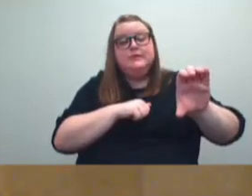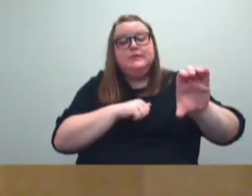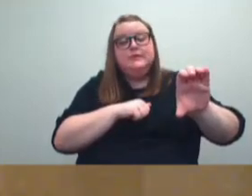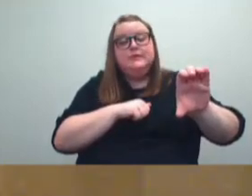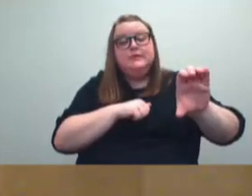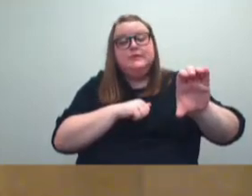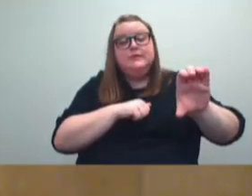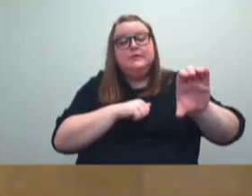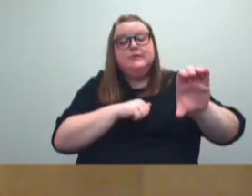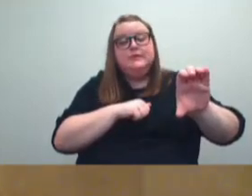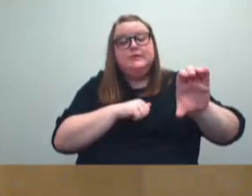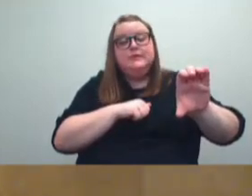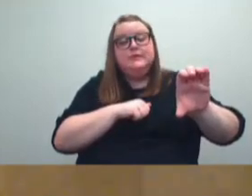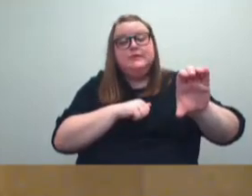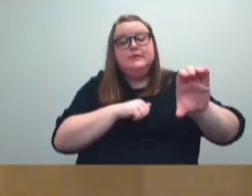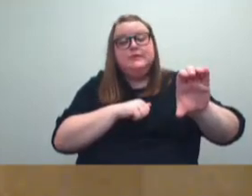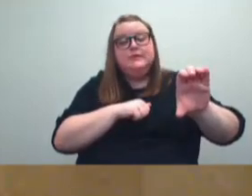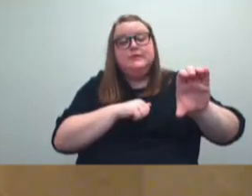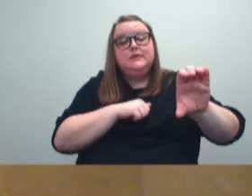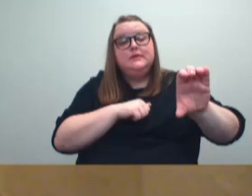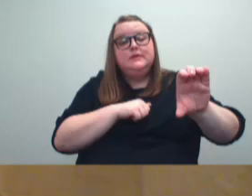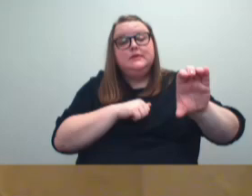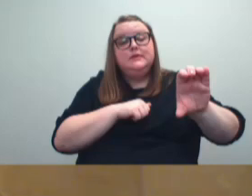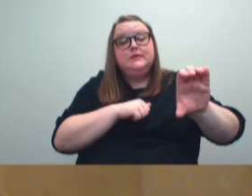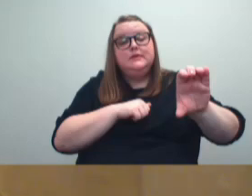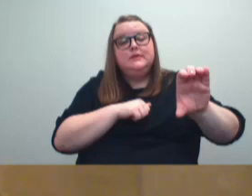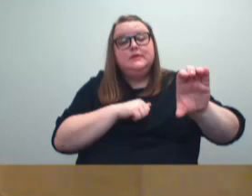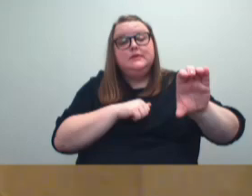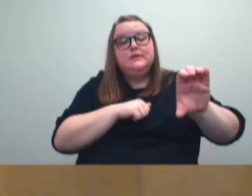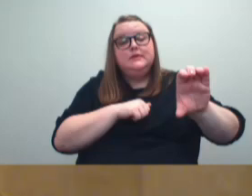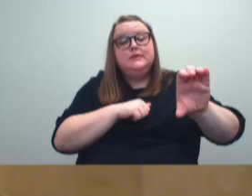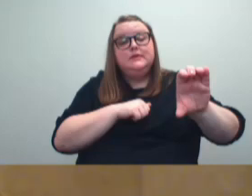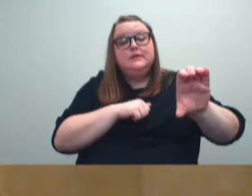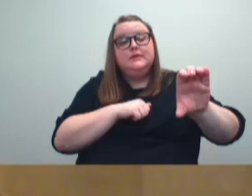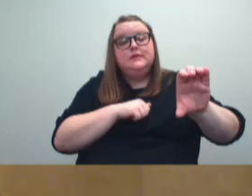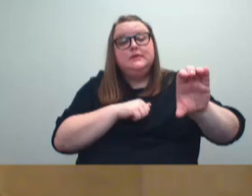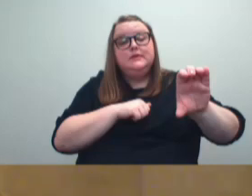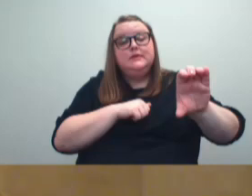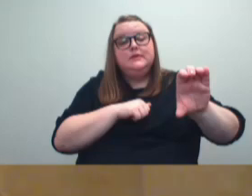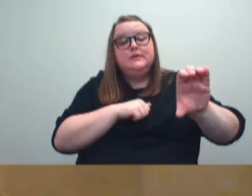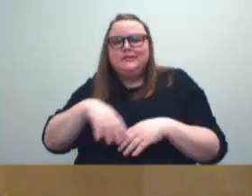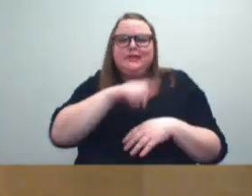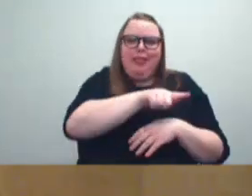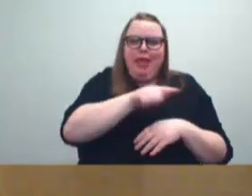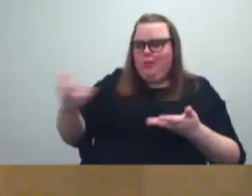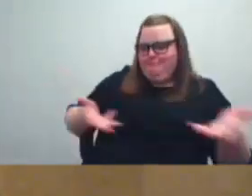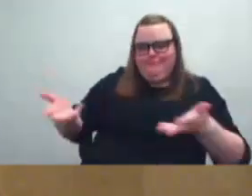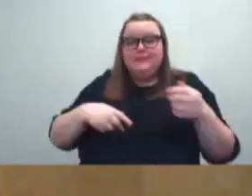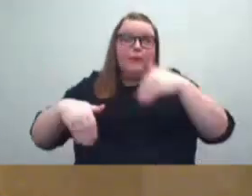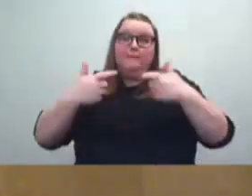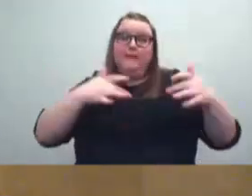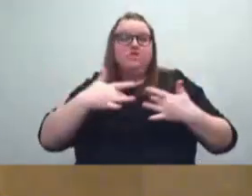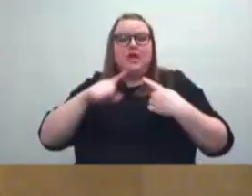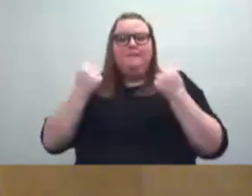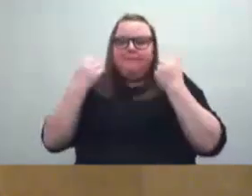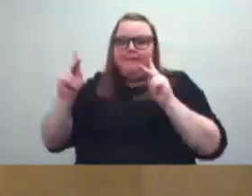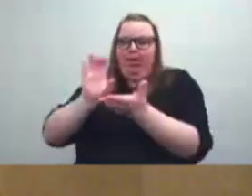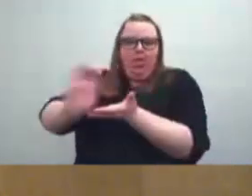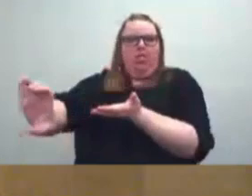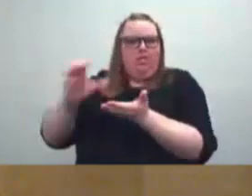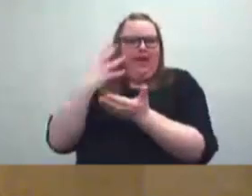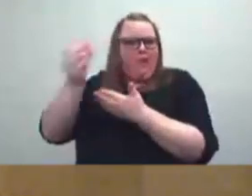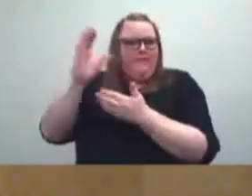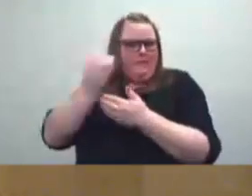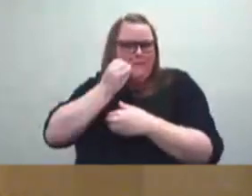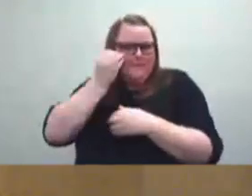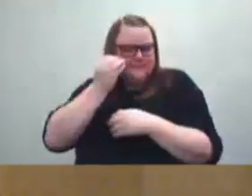right now, I have a big concern of a tsunami of potential evictions. I don't know really all the numbers, and we don't know. And I know